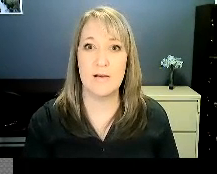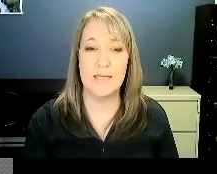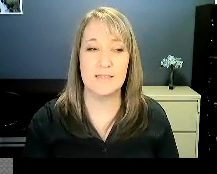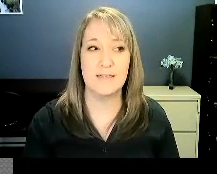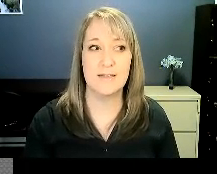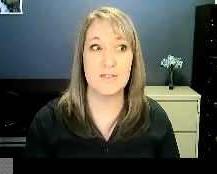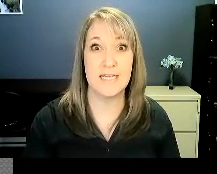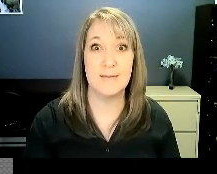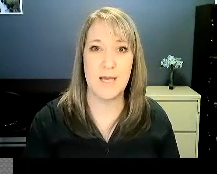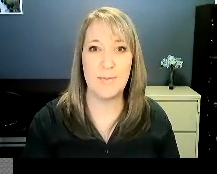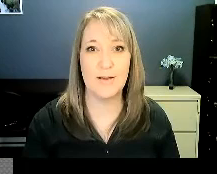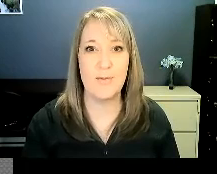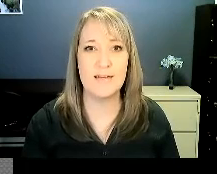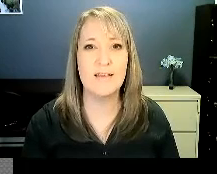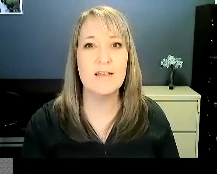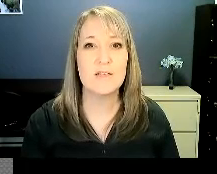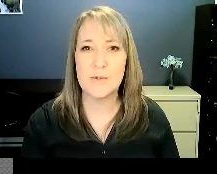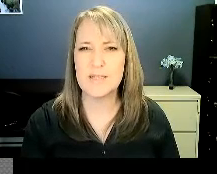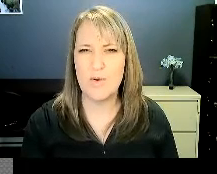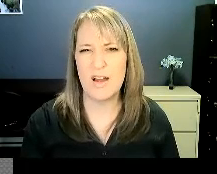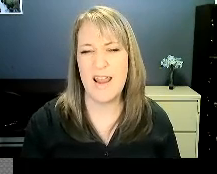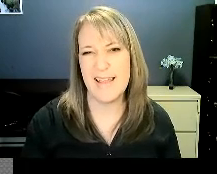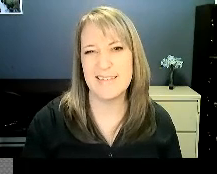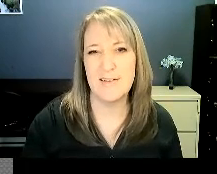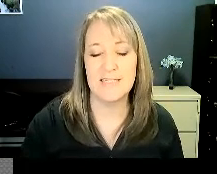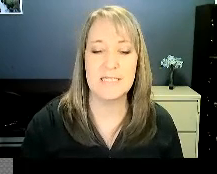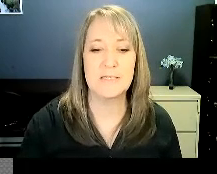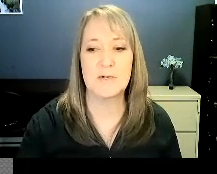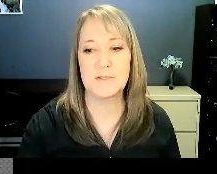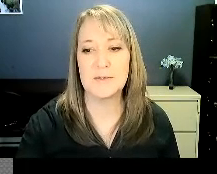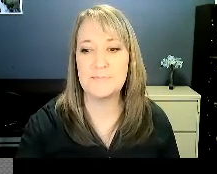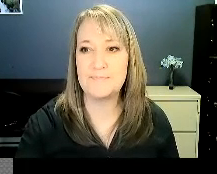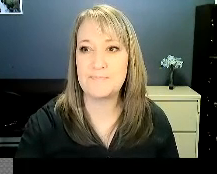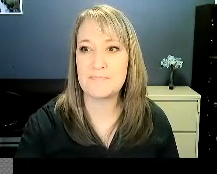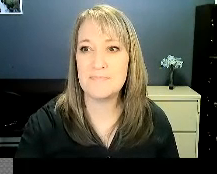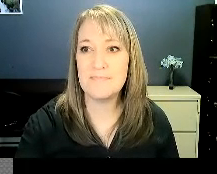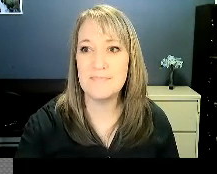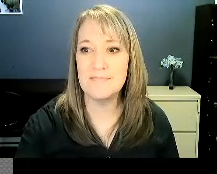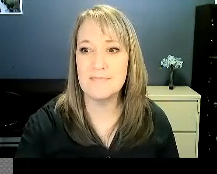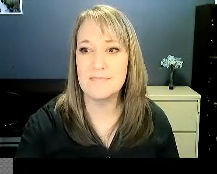topic comment and a little time topic comment. So it's more ASL sentence structure.